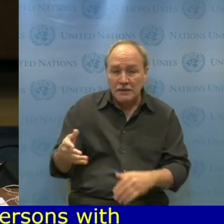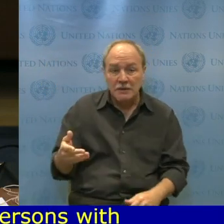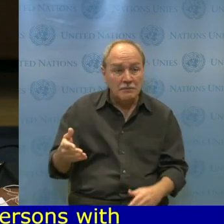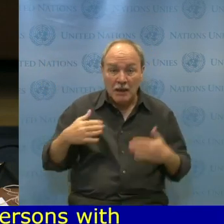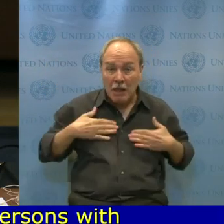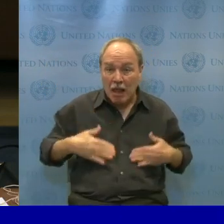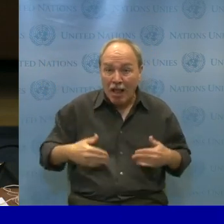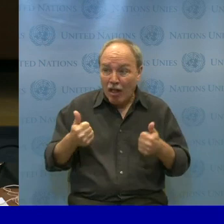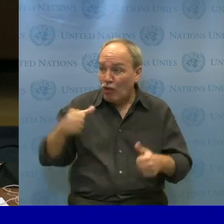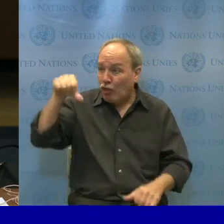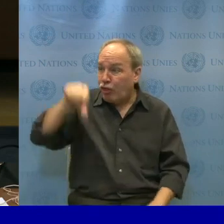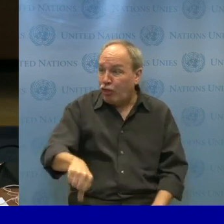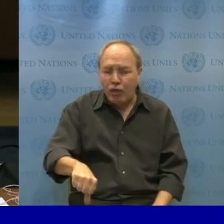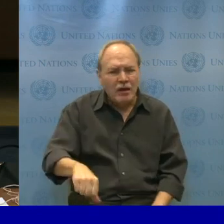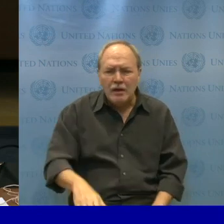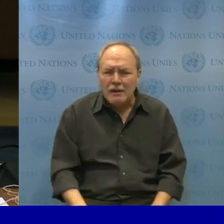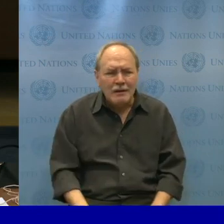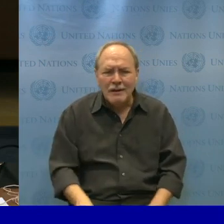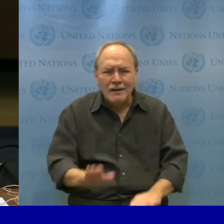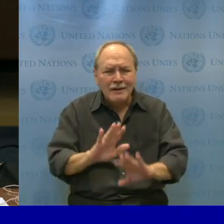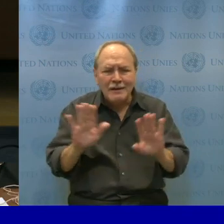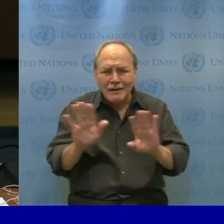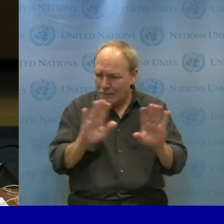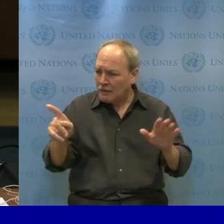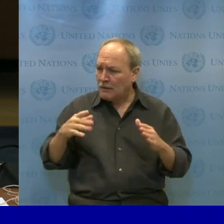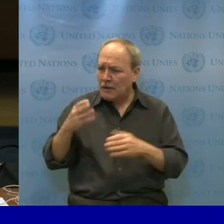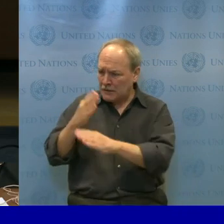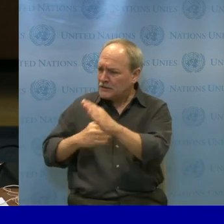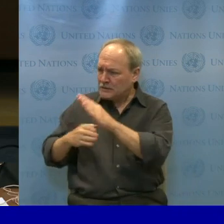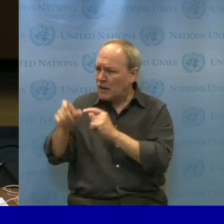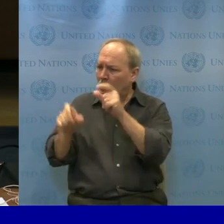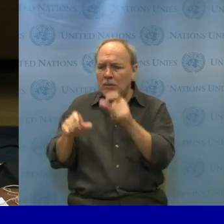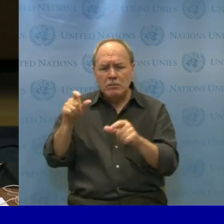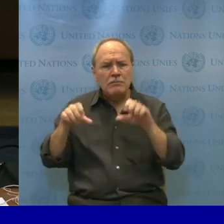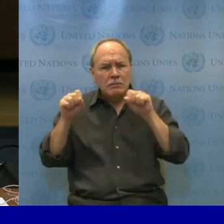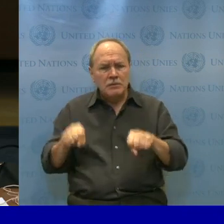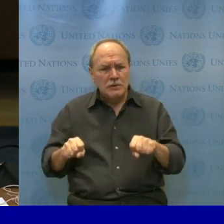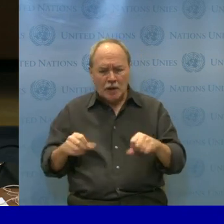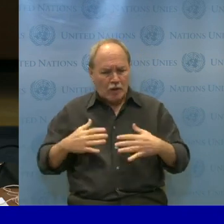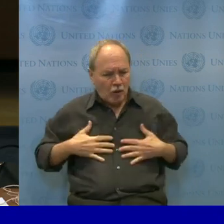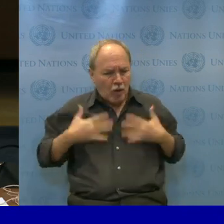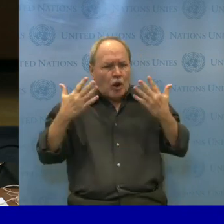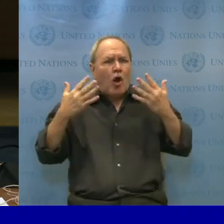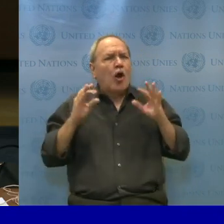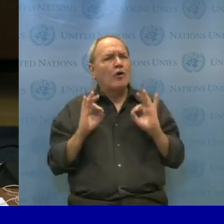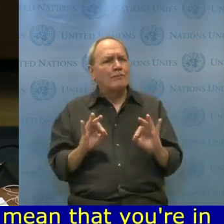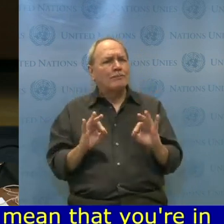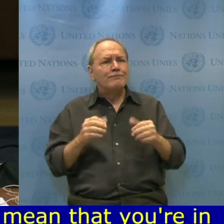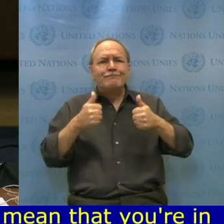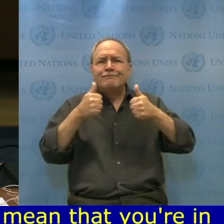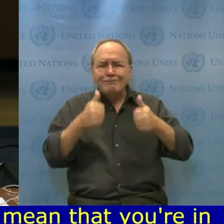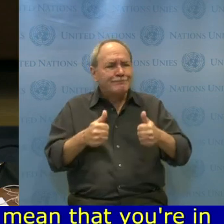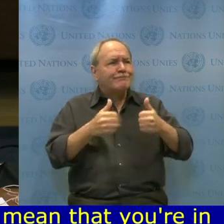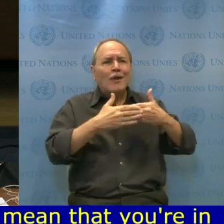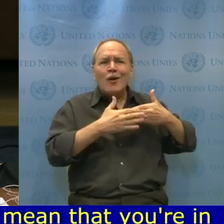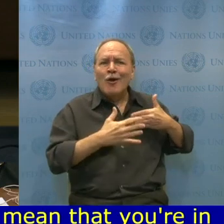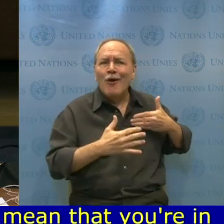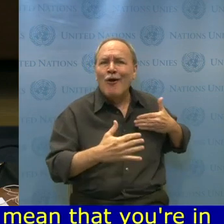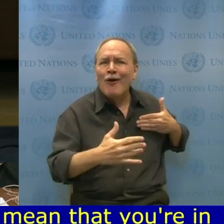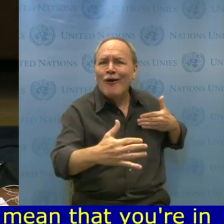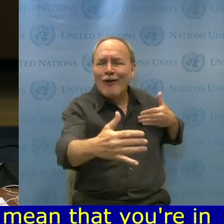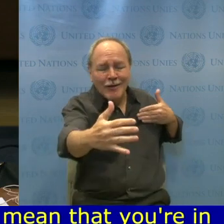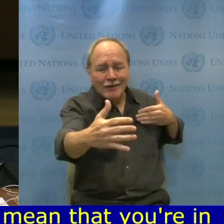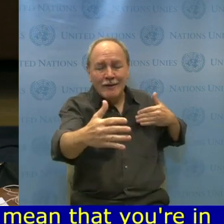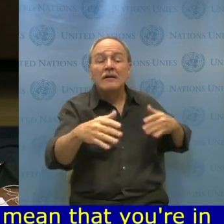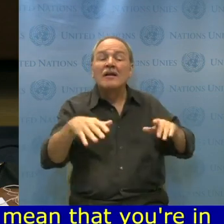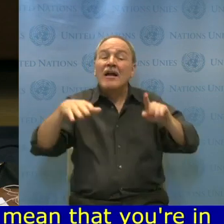disabilities can lead an active, productive, lengthy and healthy life. However, because of a series of structural